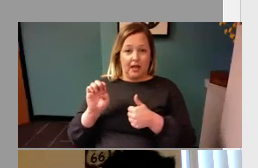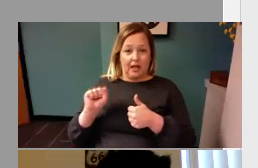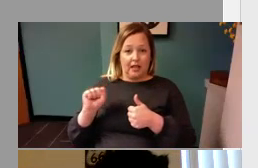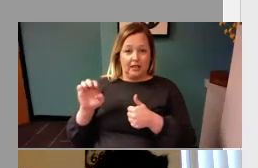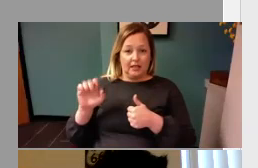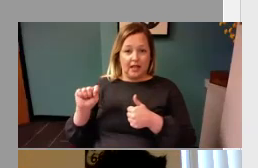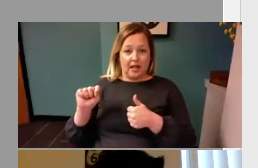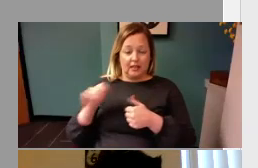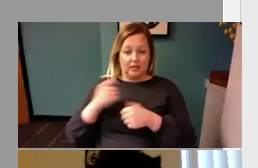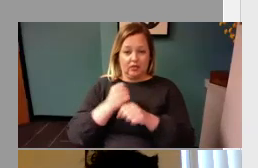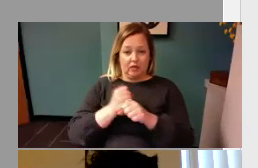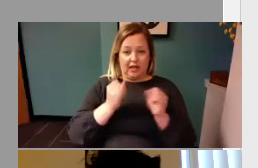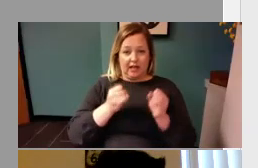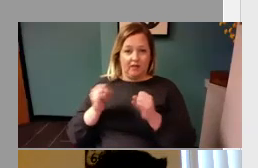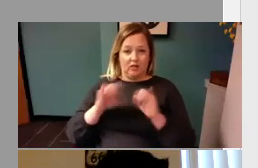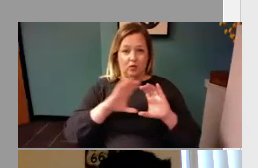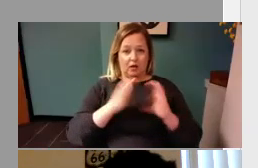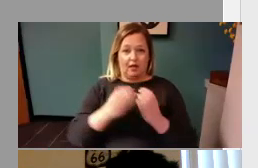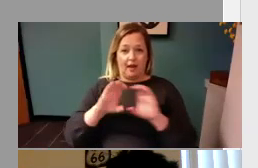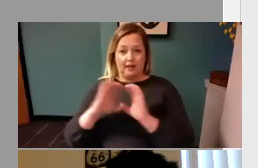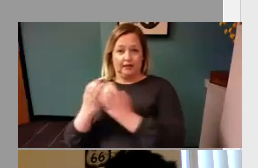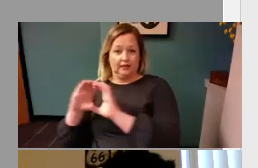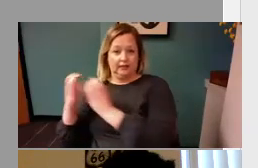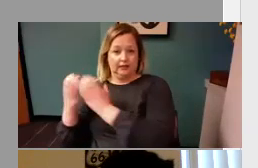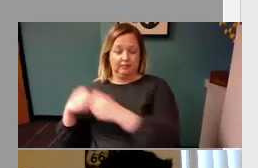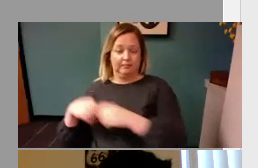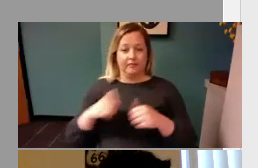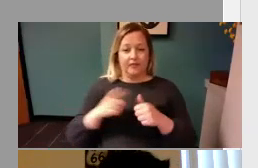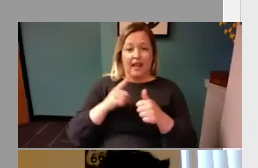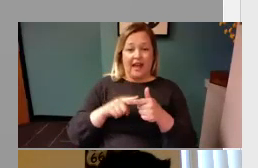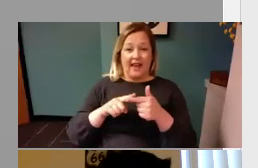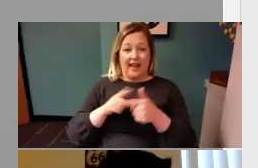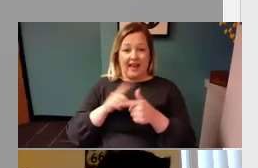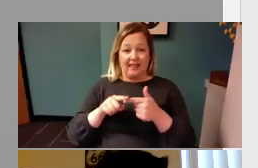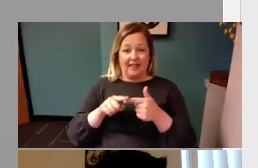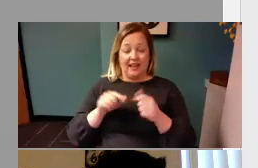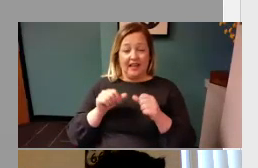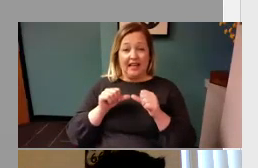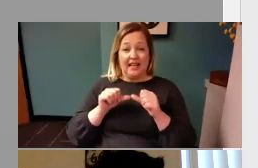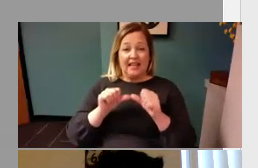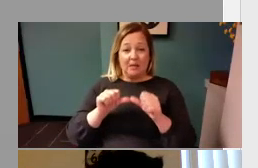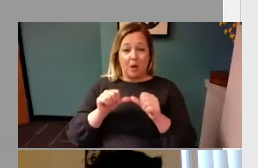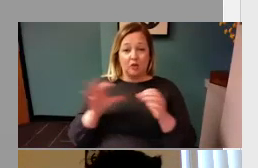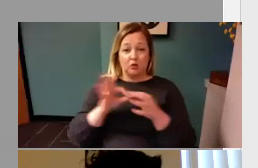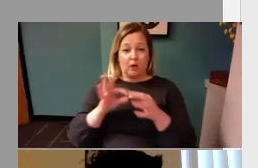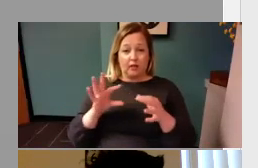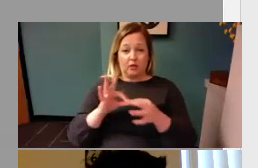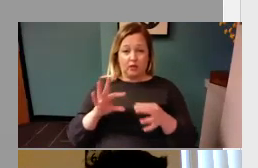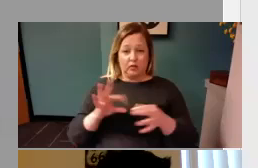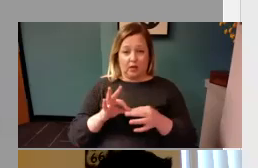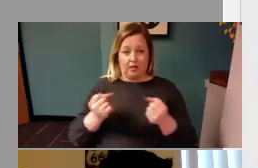for individual vertices, and then keep on joining multiple vertices together in with respect